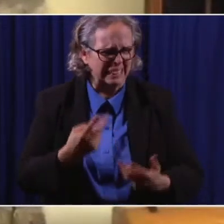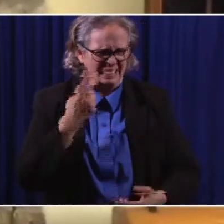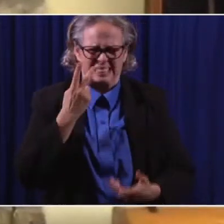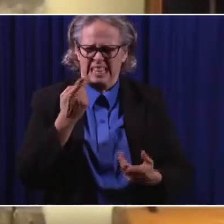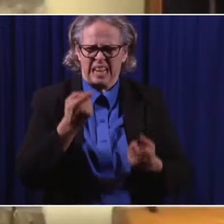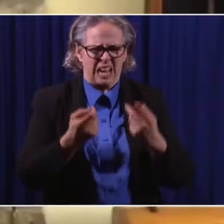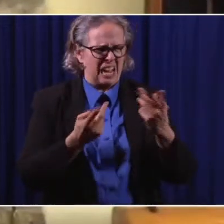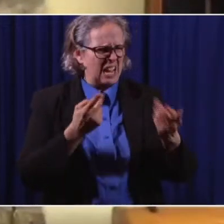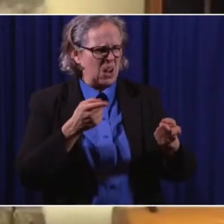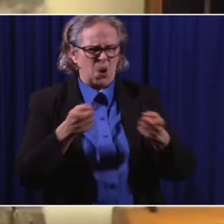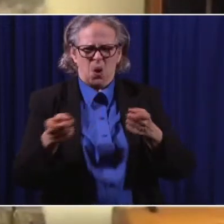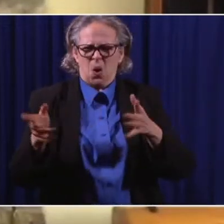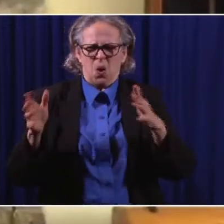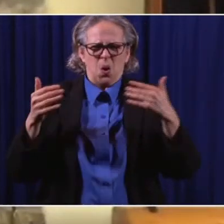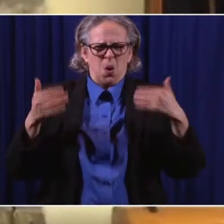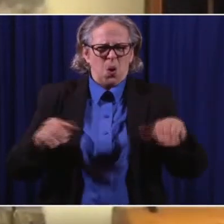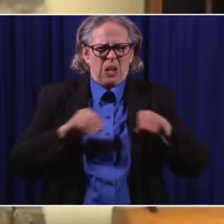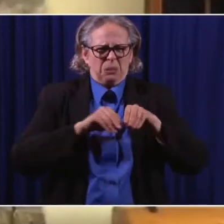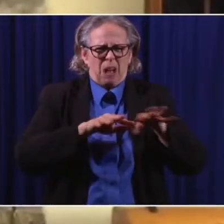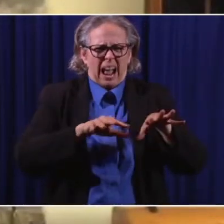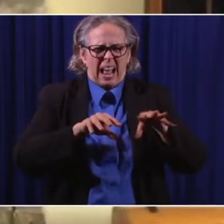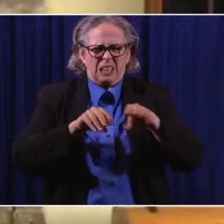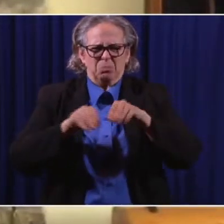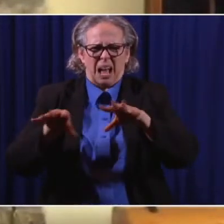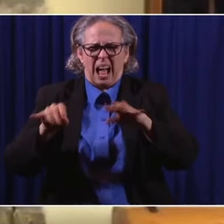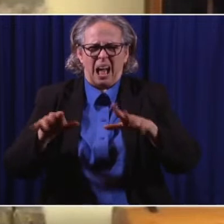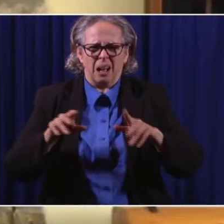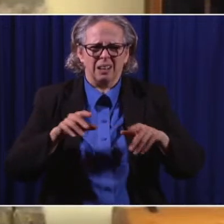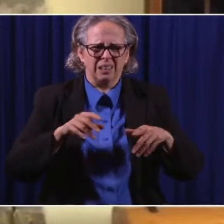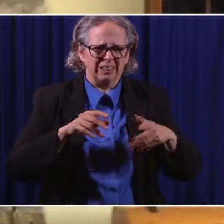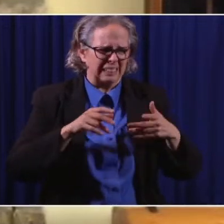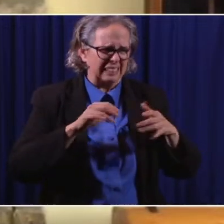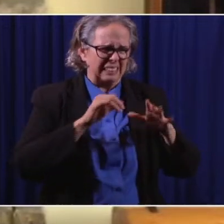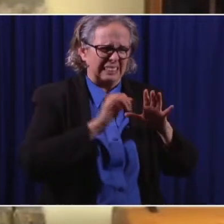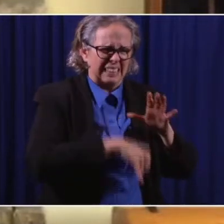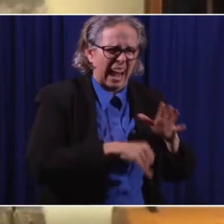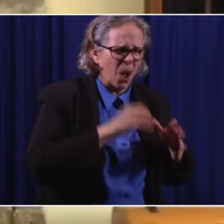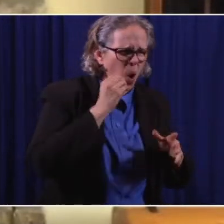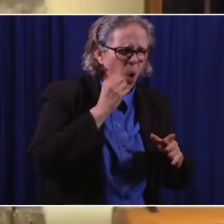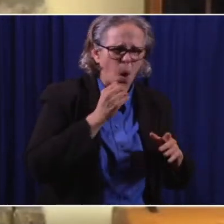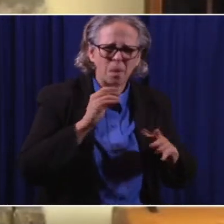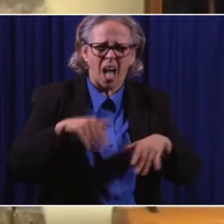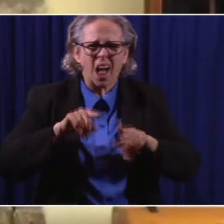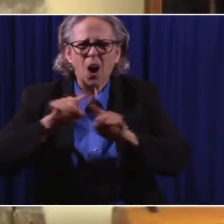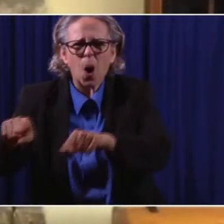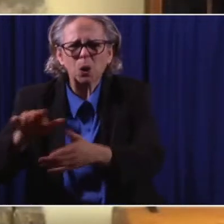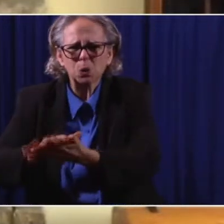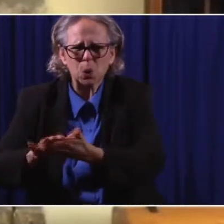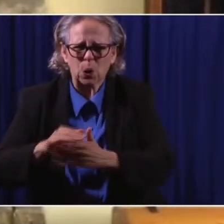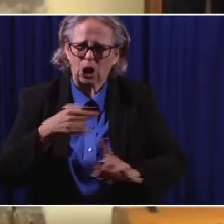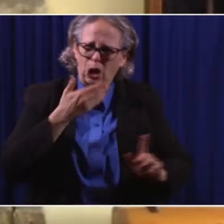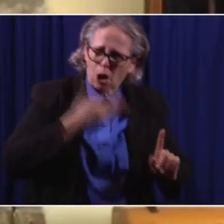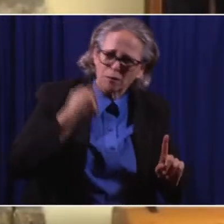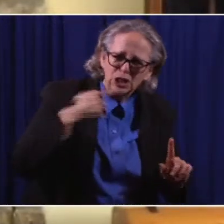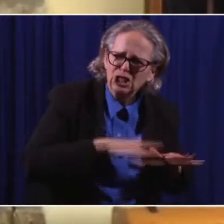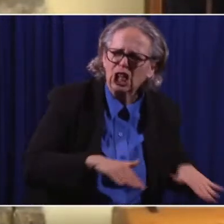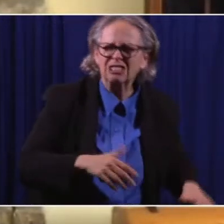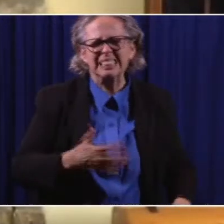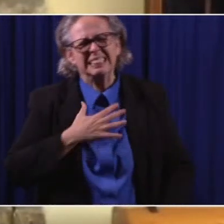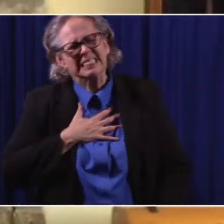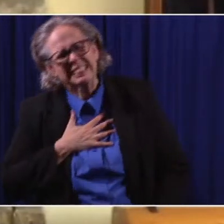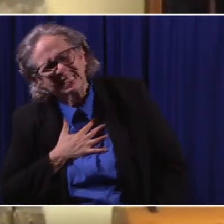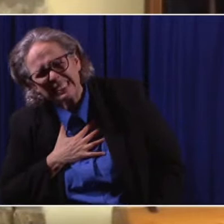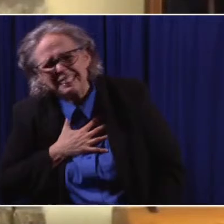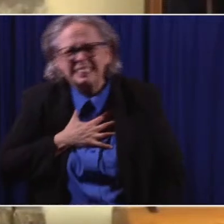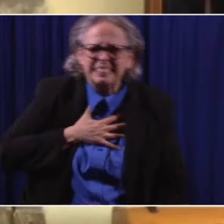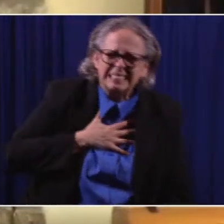being out of school that long. And this is, again, an individual decision, but I think that everybody needs to, we